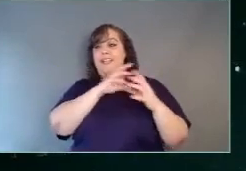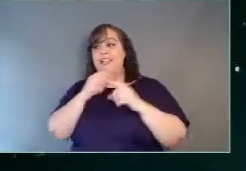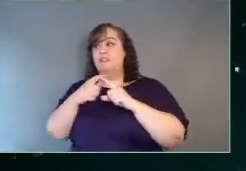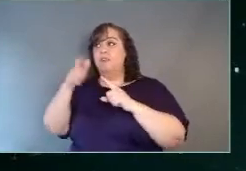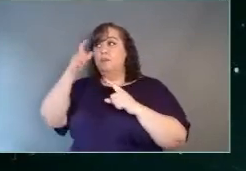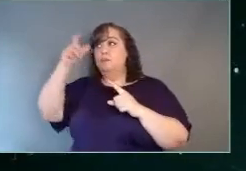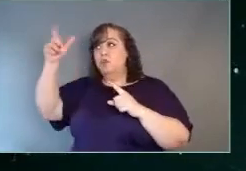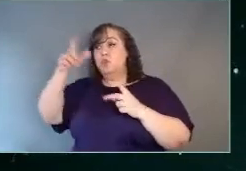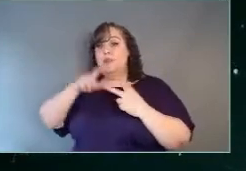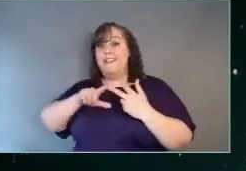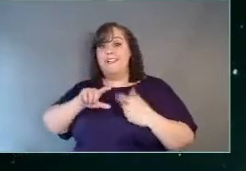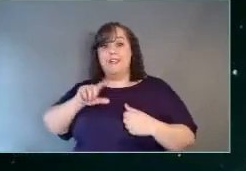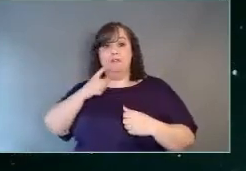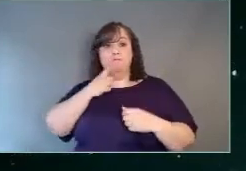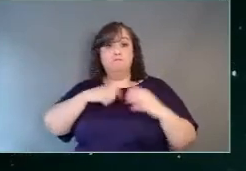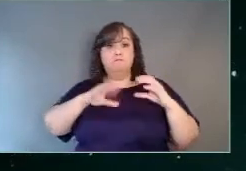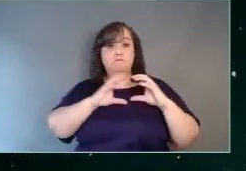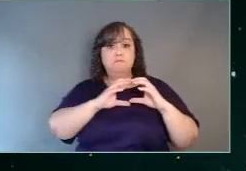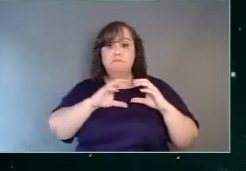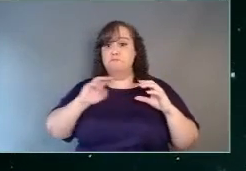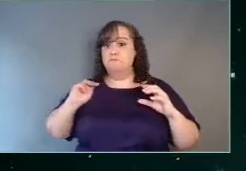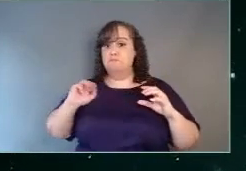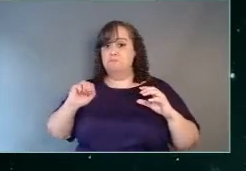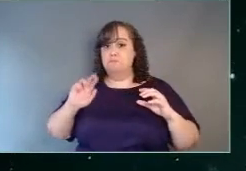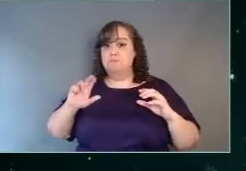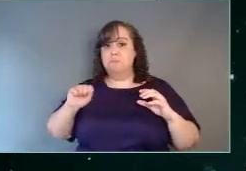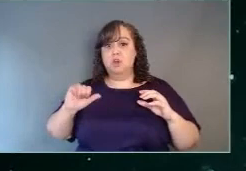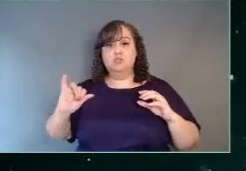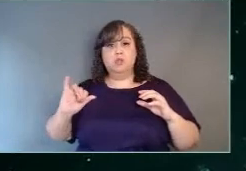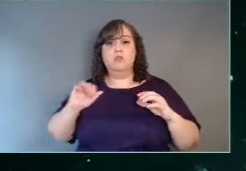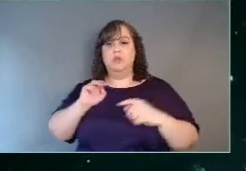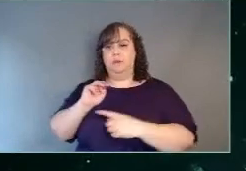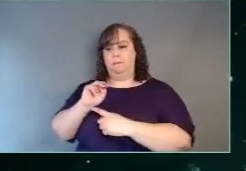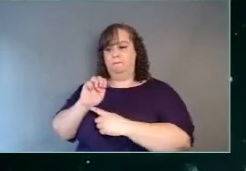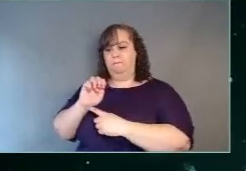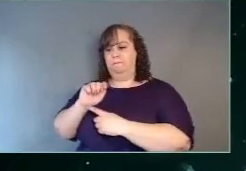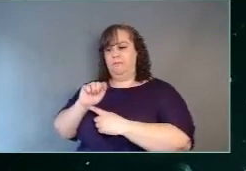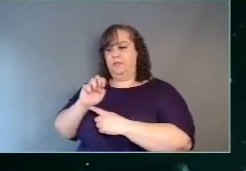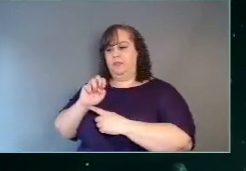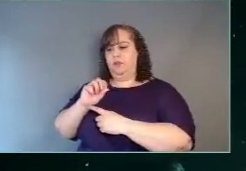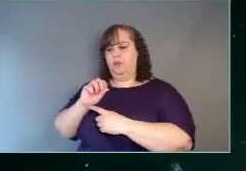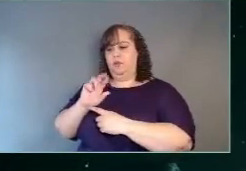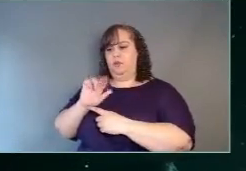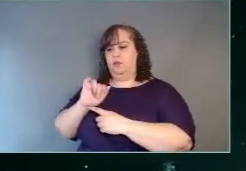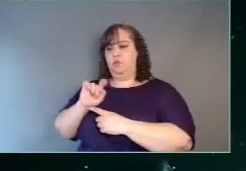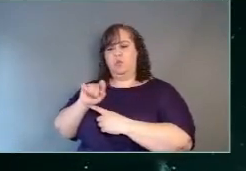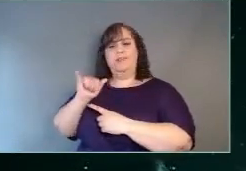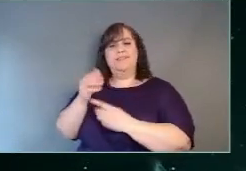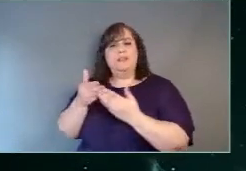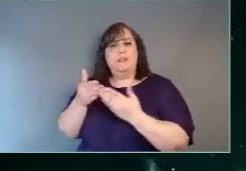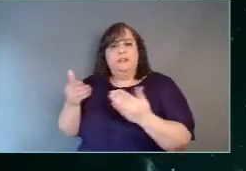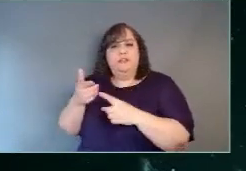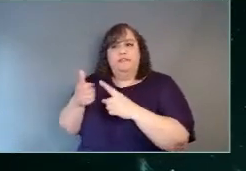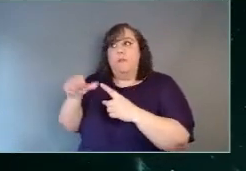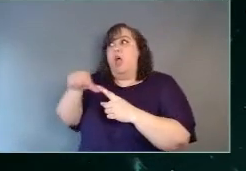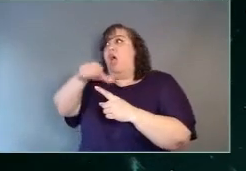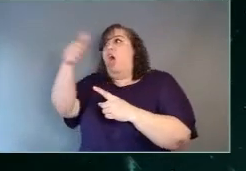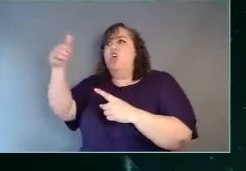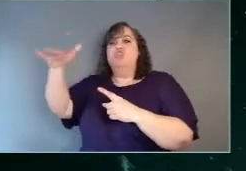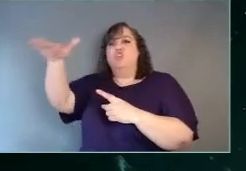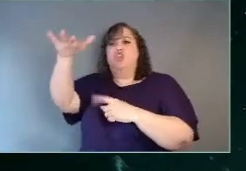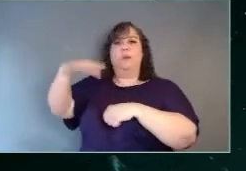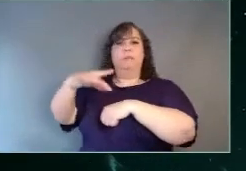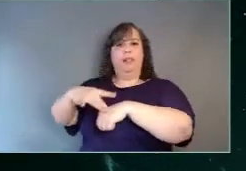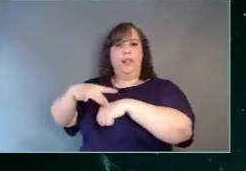even Mars. And so meteorites, again, just kind of refer to material from other planetary objects that originated elsewhere that has landed on